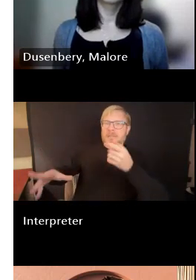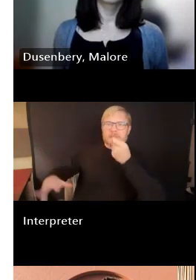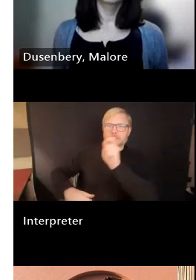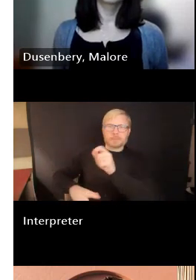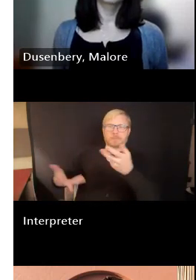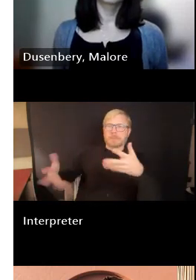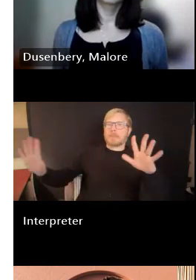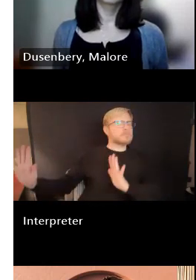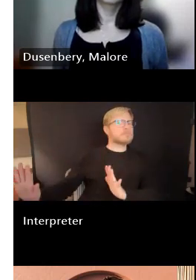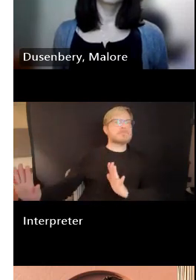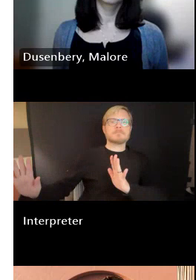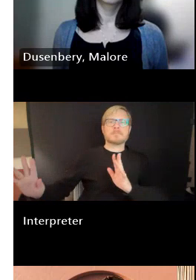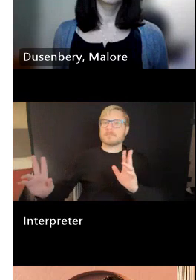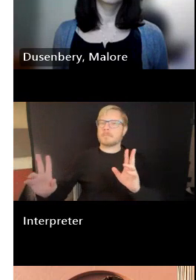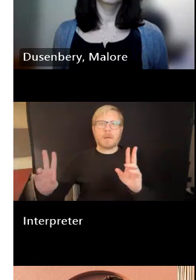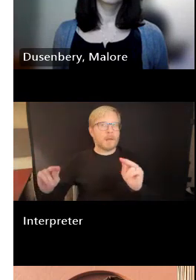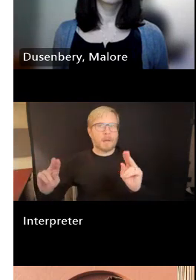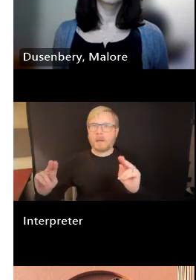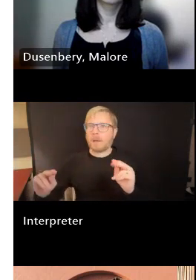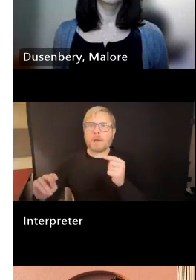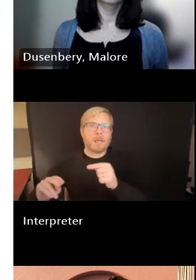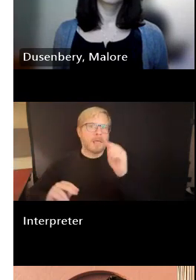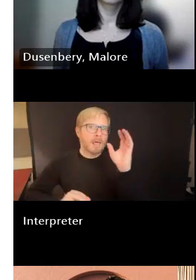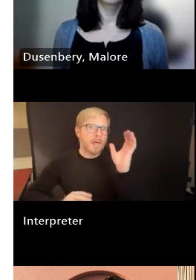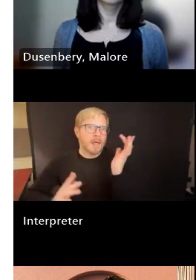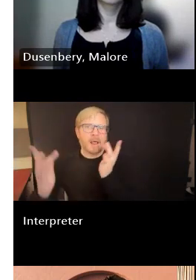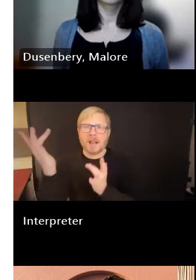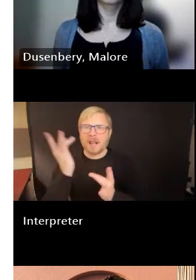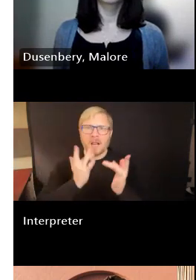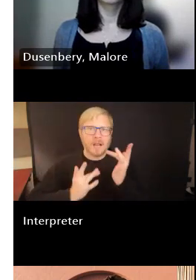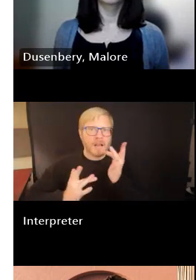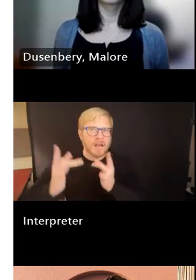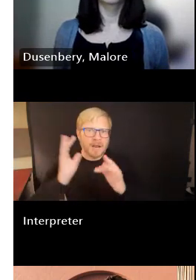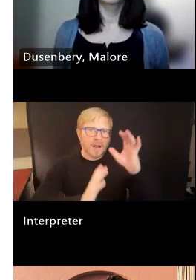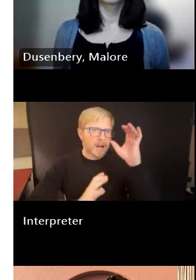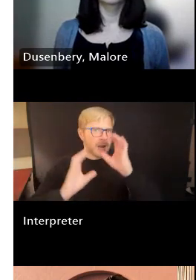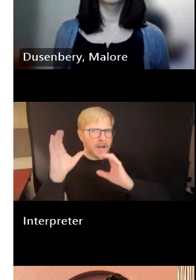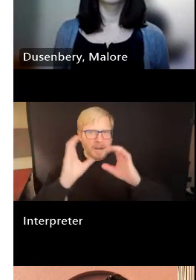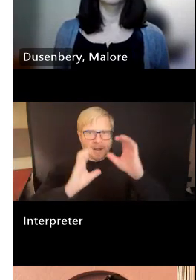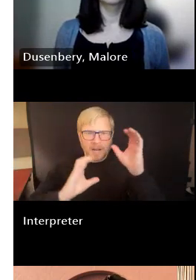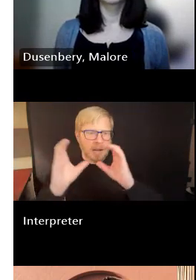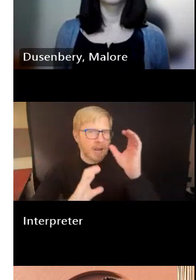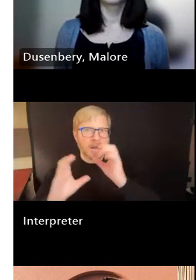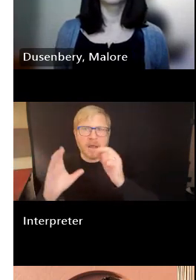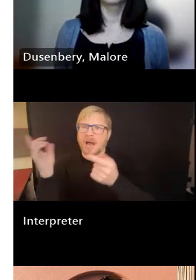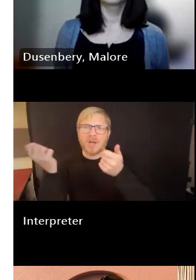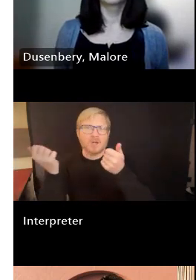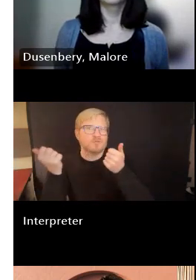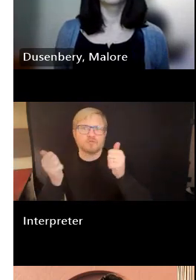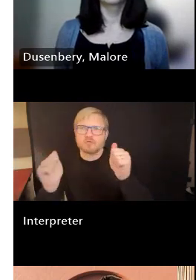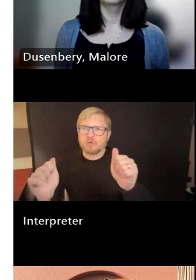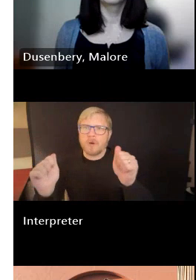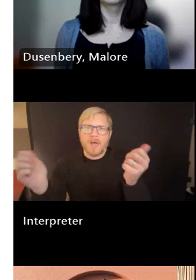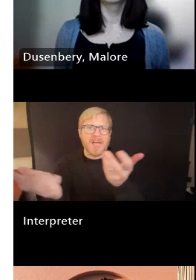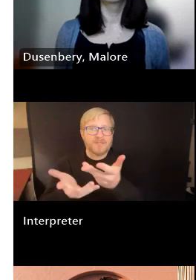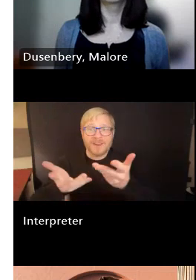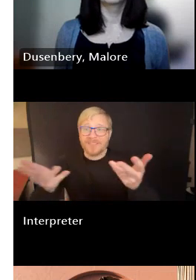they're definitely in that disbelief. Like, believe you me, I tried everything. Like, you think your new way is going to work? I think it won't.